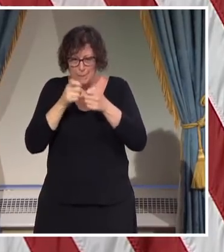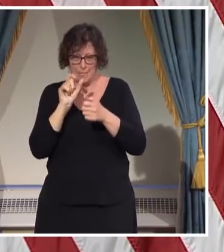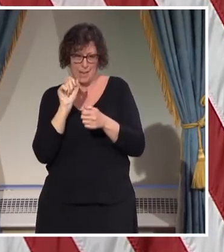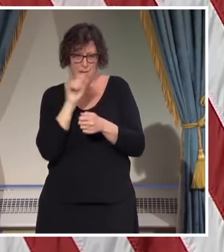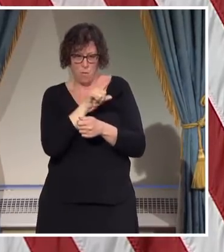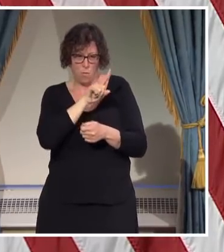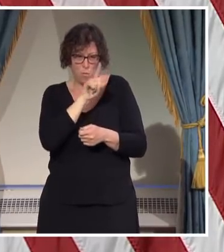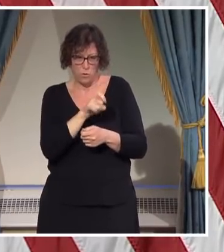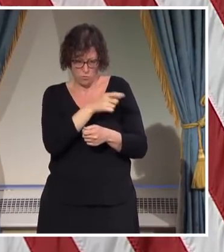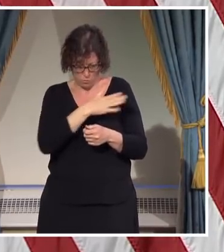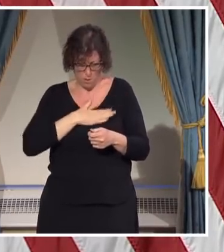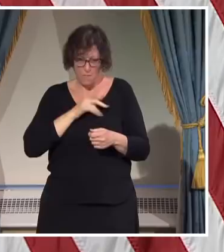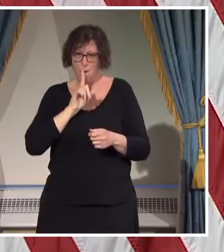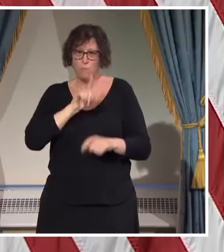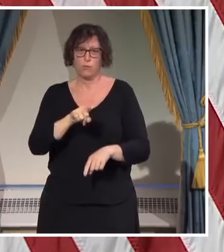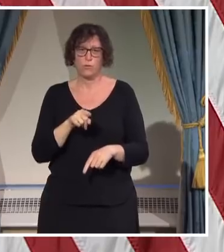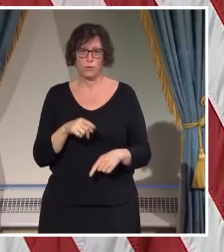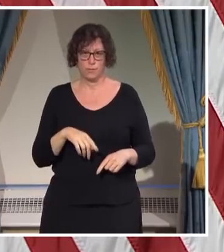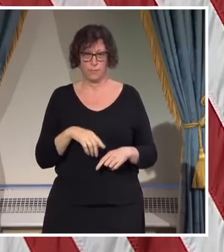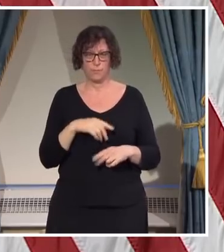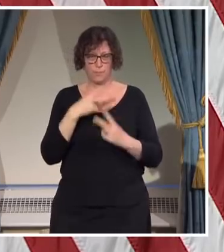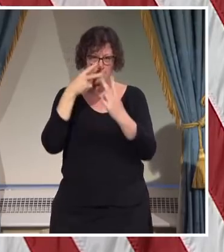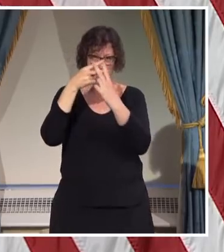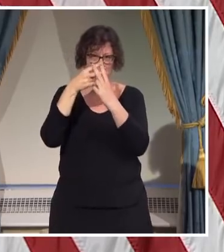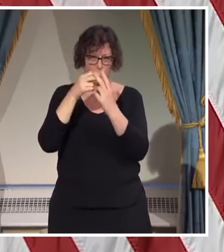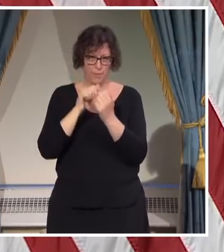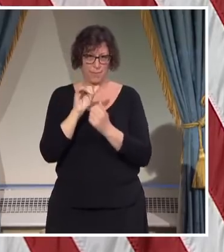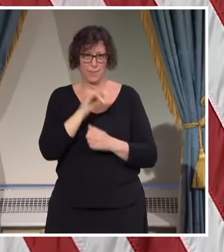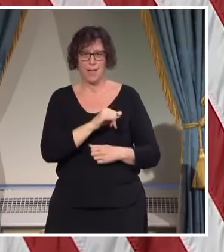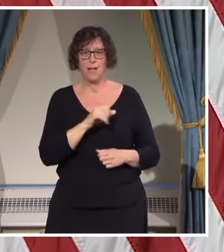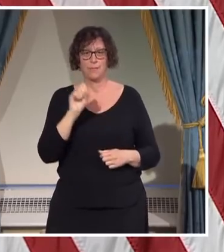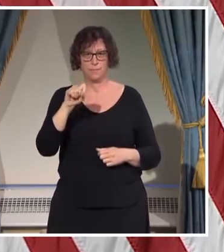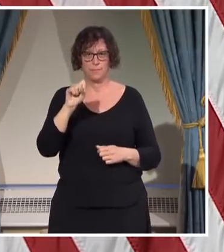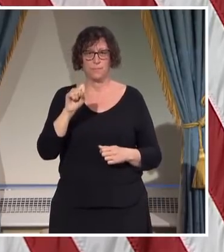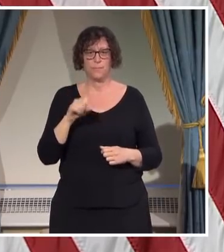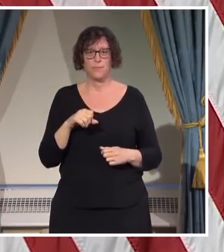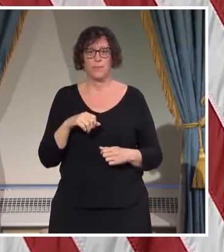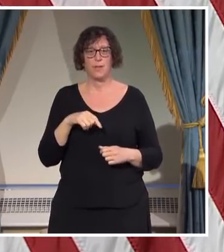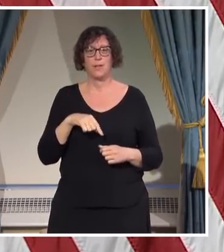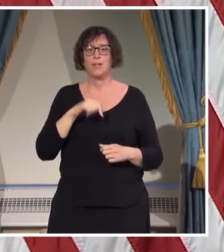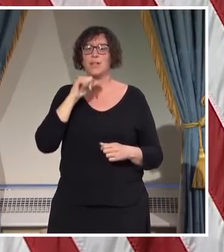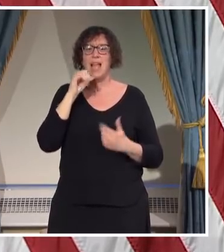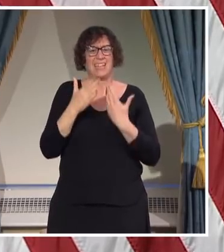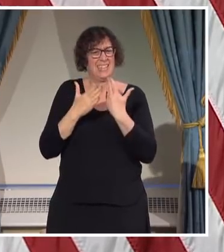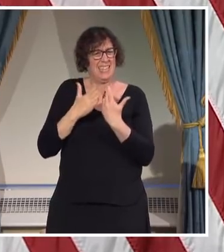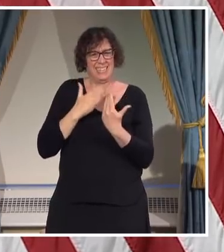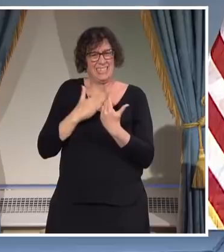through this crisis. And it will not be easy, but we will all get through together. Thank you, everybody.